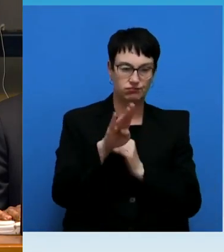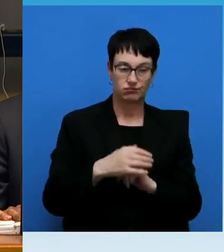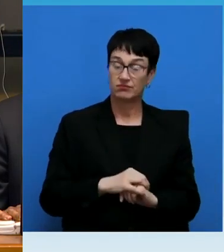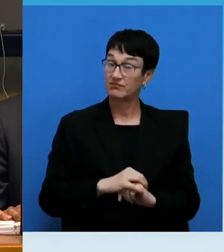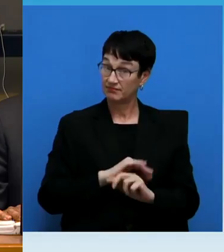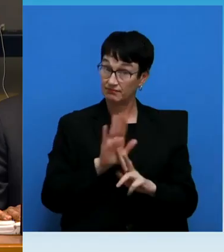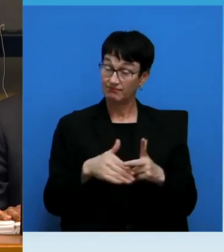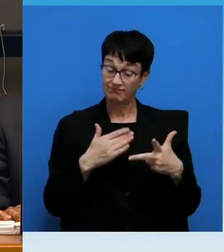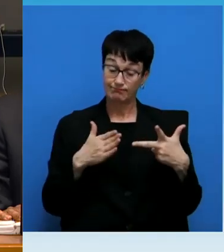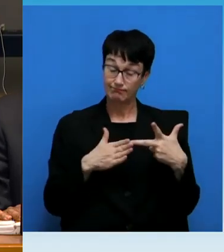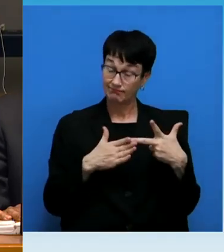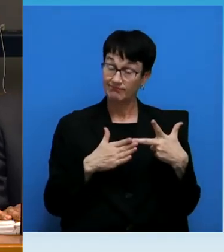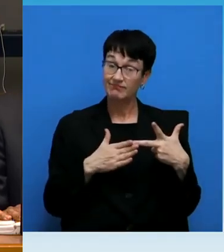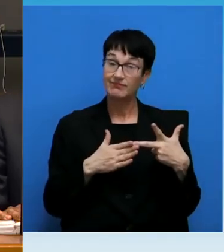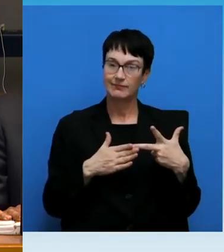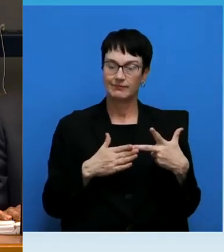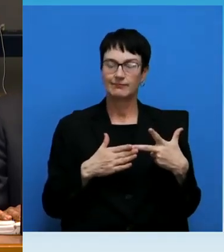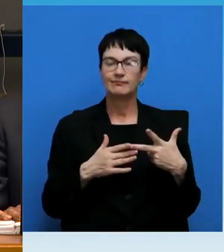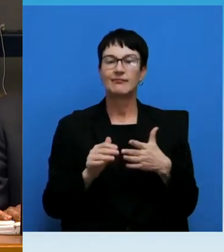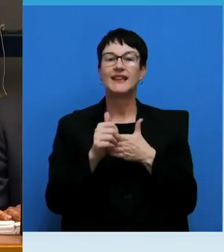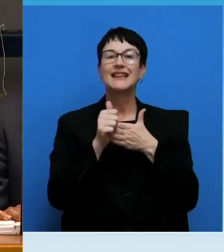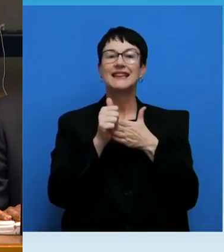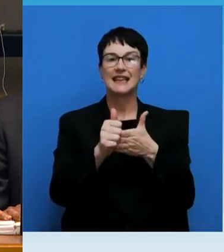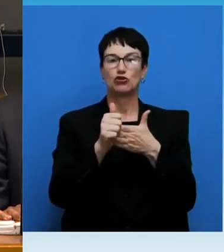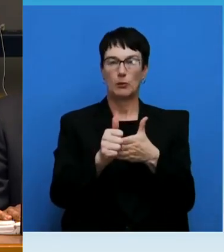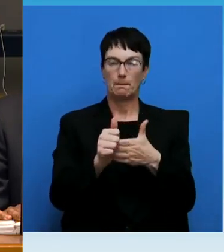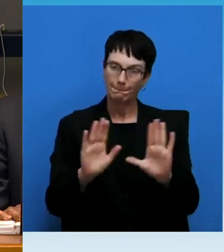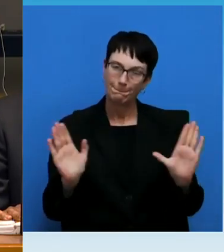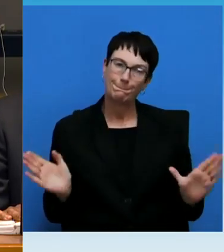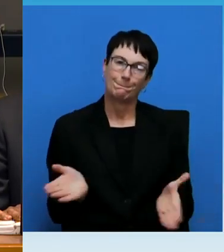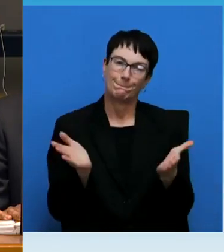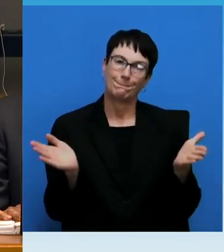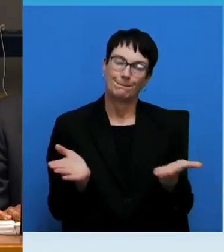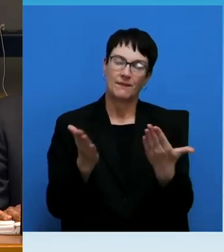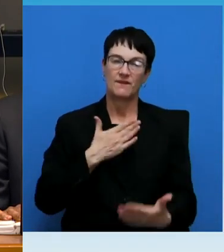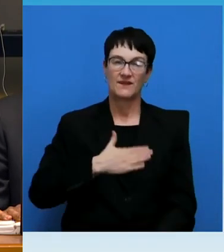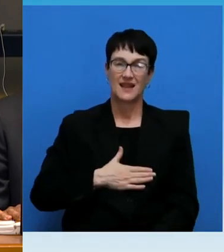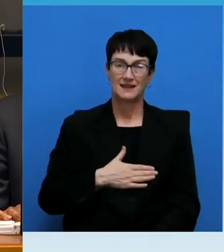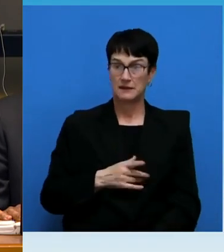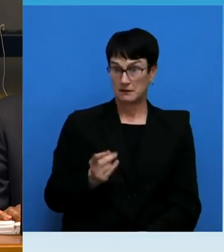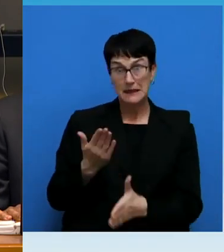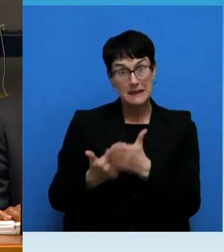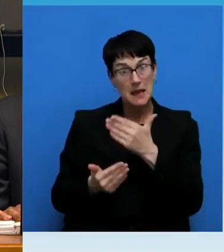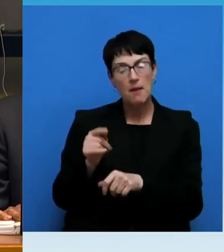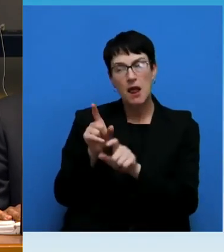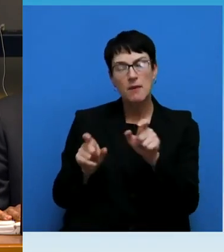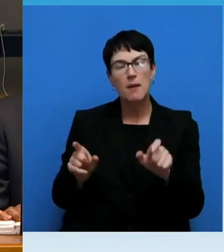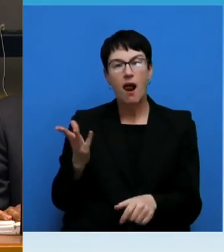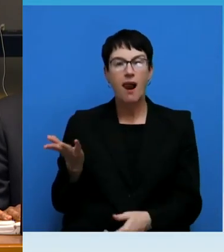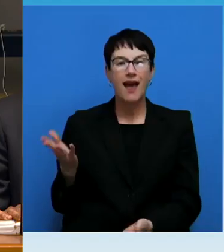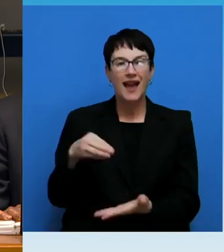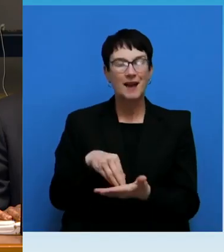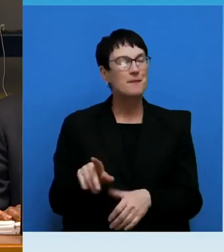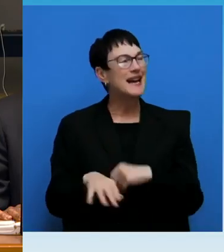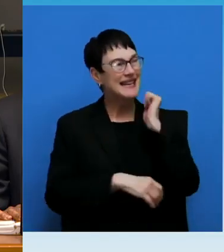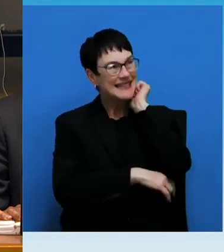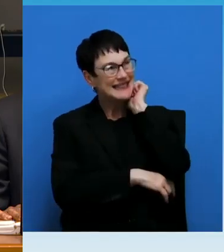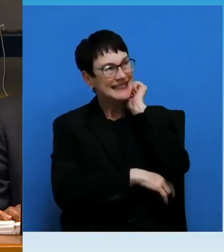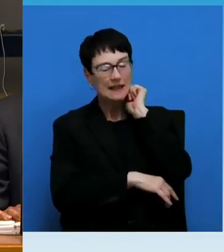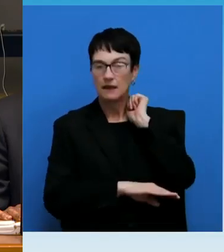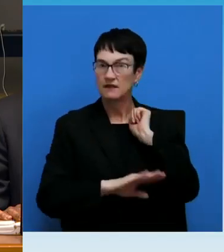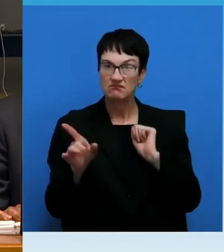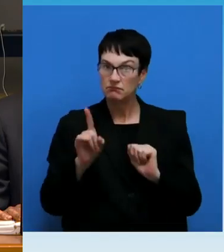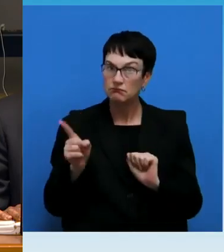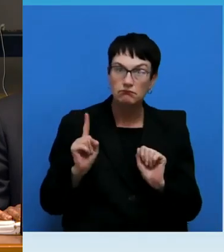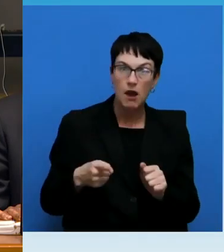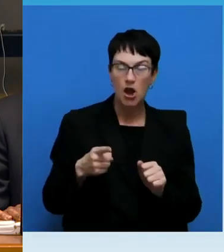to ensure that professionals with disability are not just in the room, but are leading teams, designing programs,